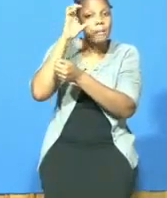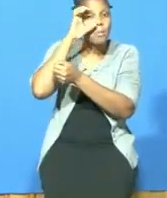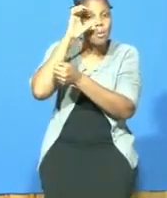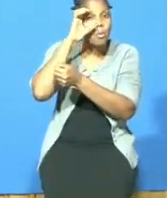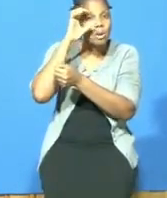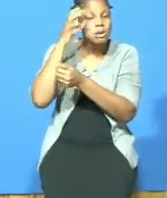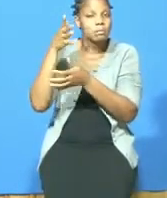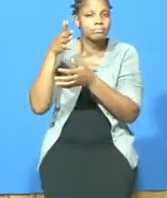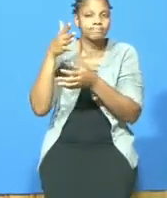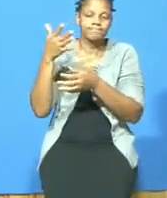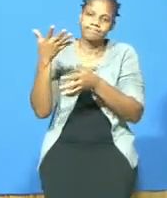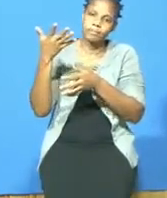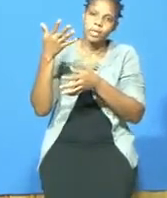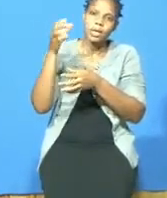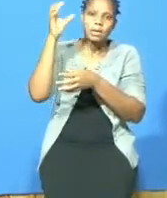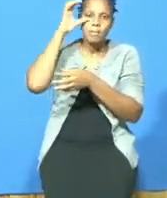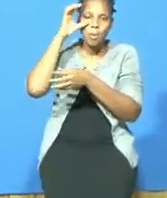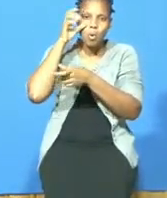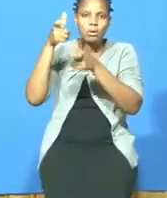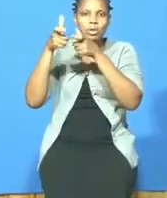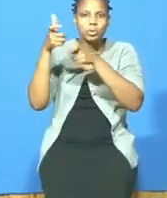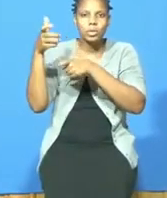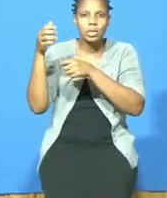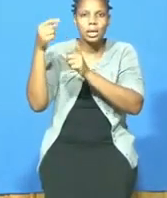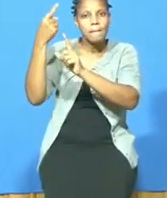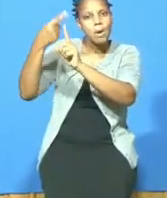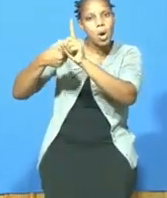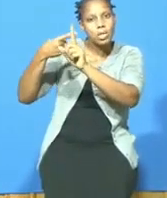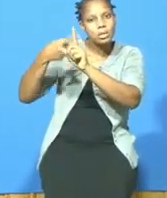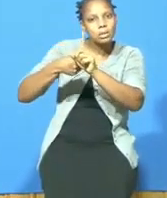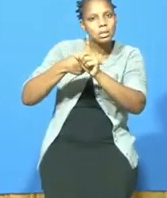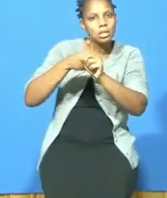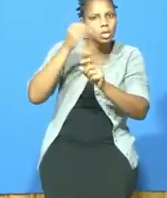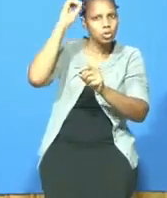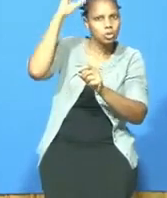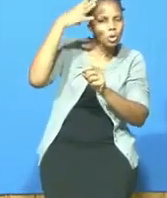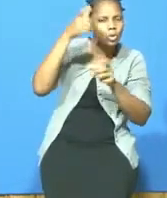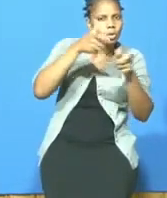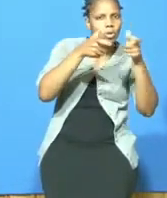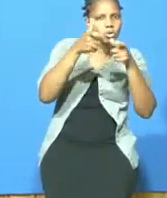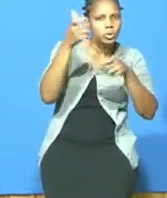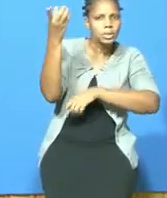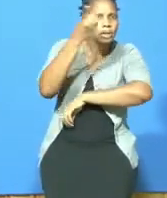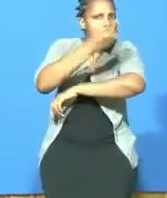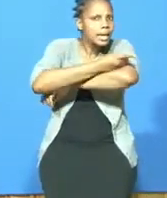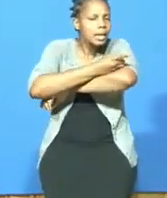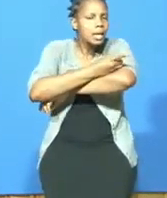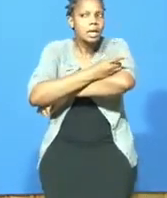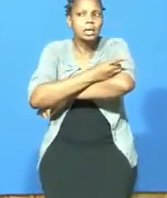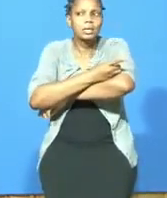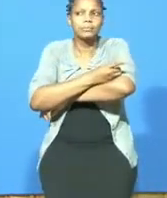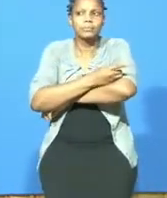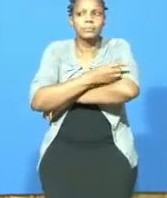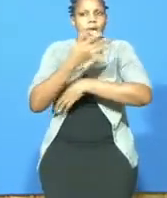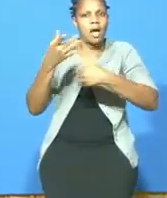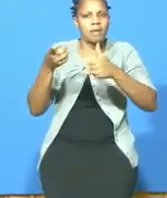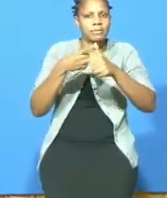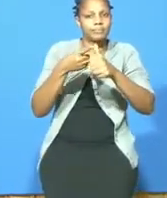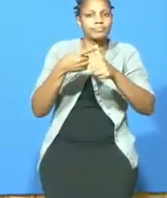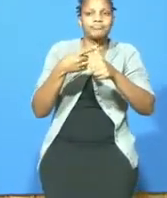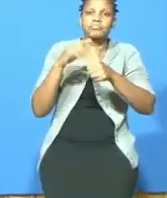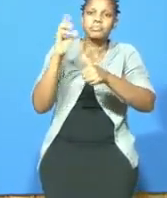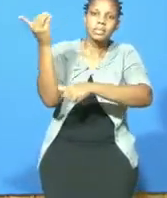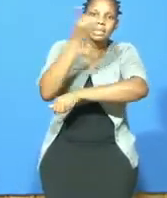the day. But what about the week? Because we have week, month, we have